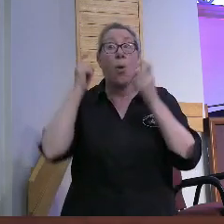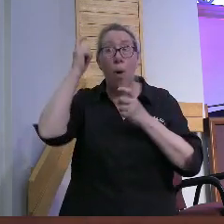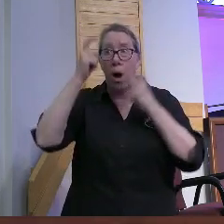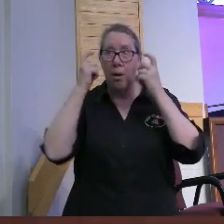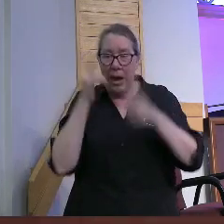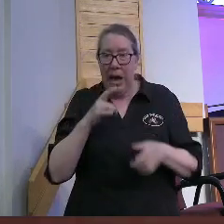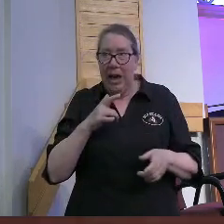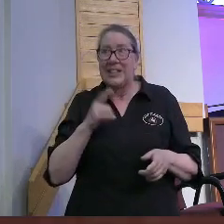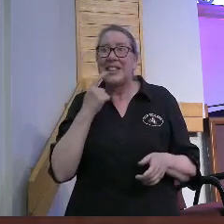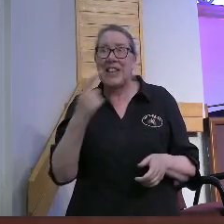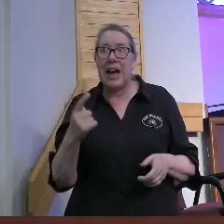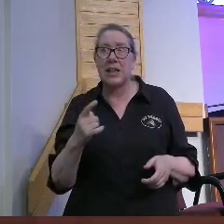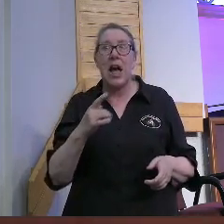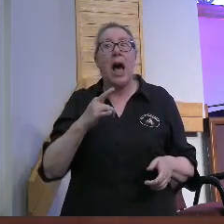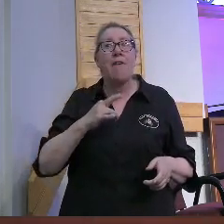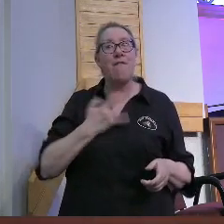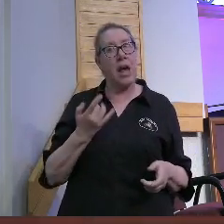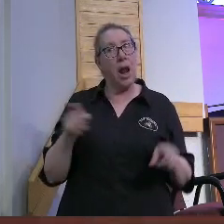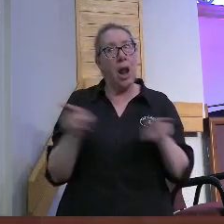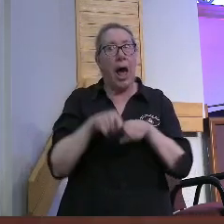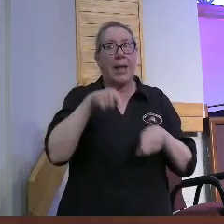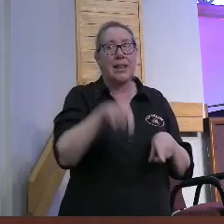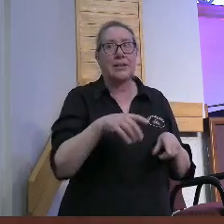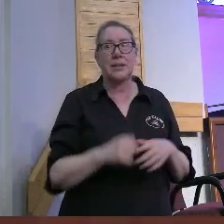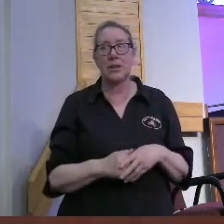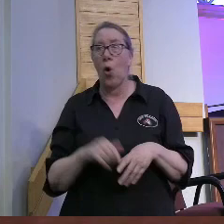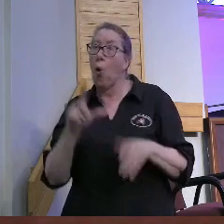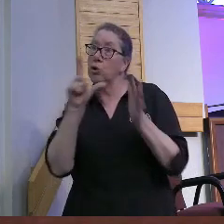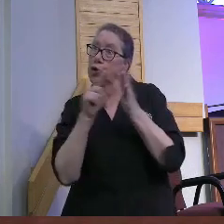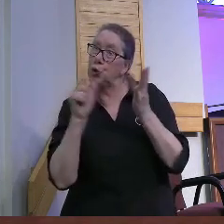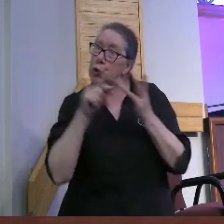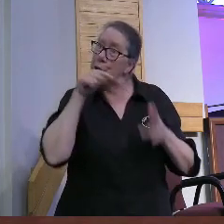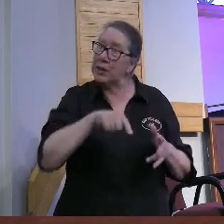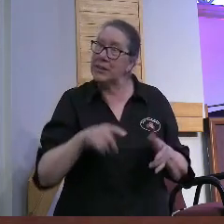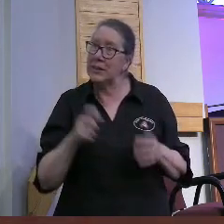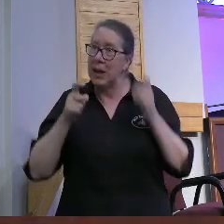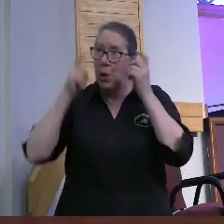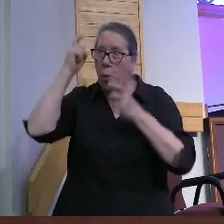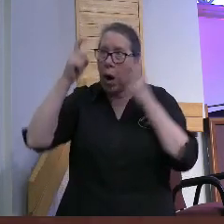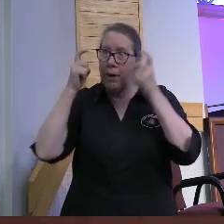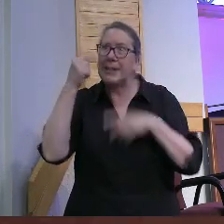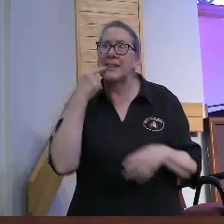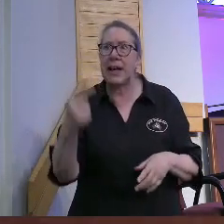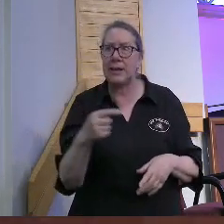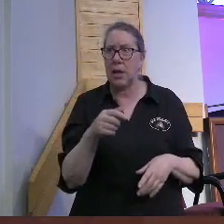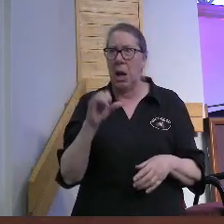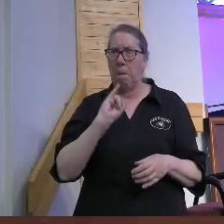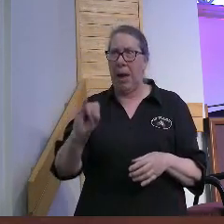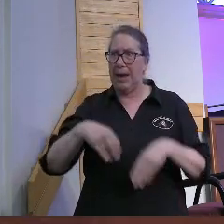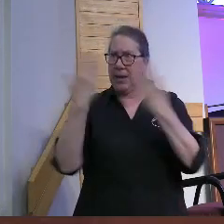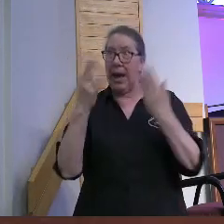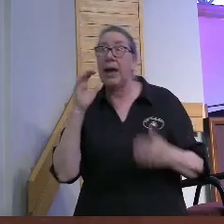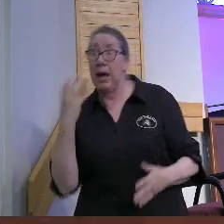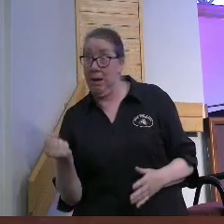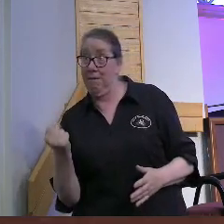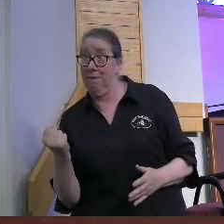this. You're going to do this. Worry says, you're not going to sleep. Worry says, you're going to have a bad day. So I